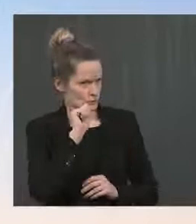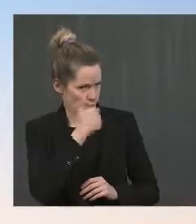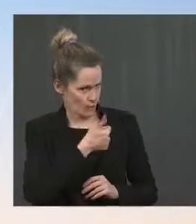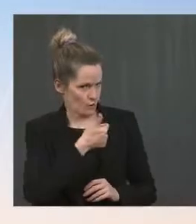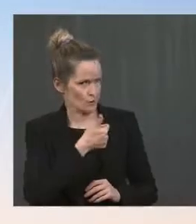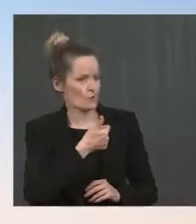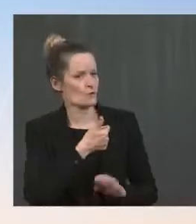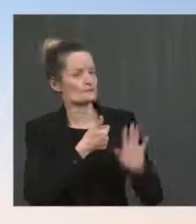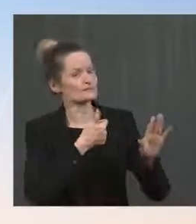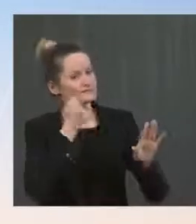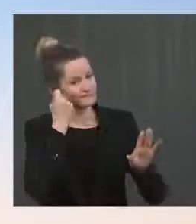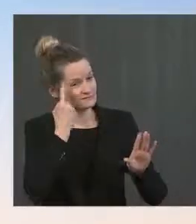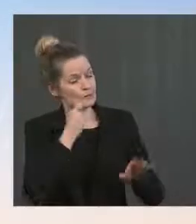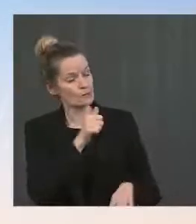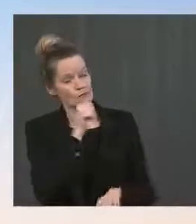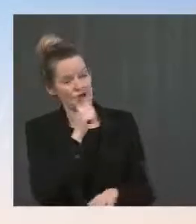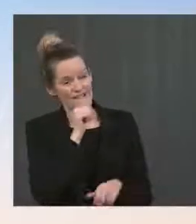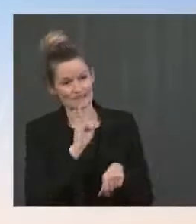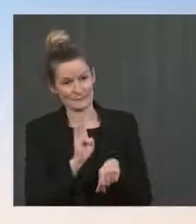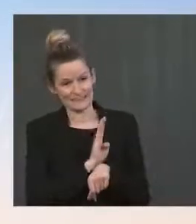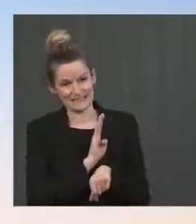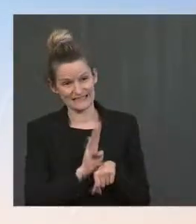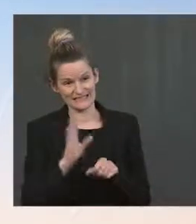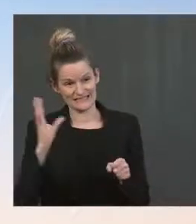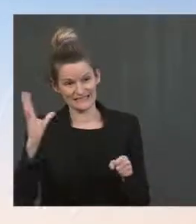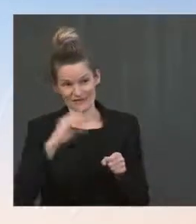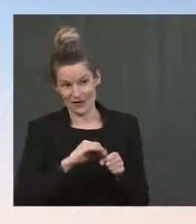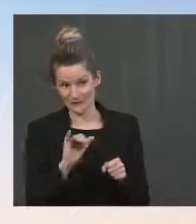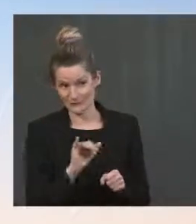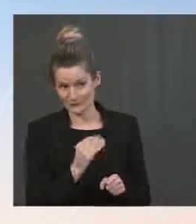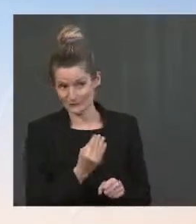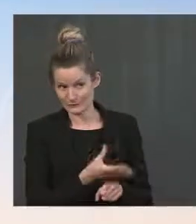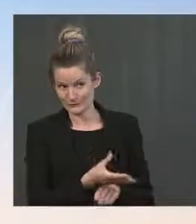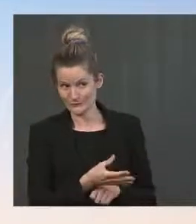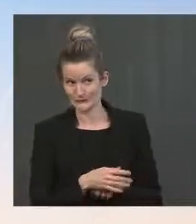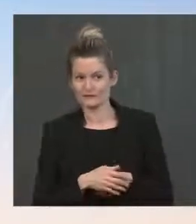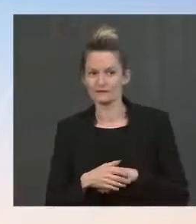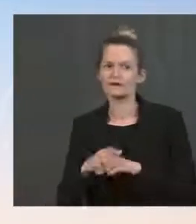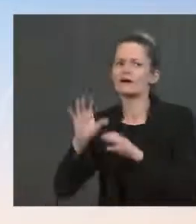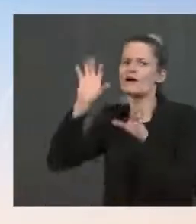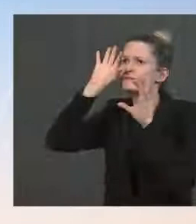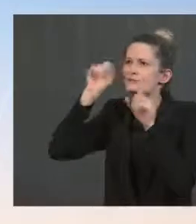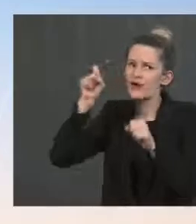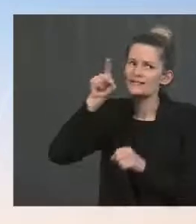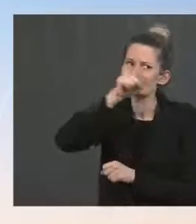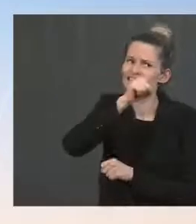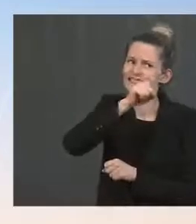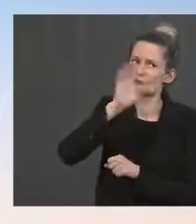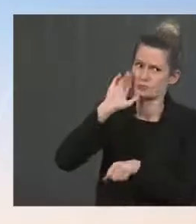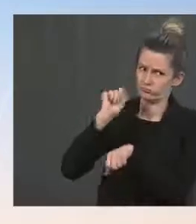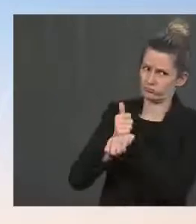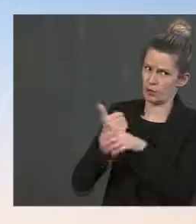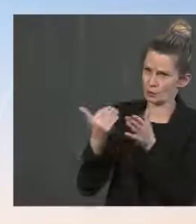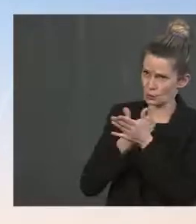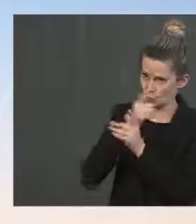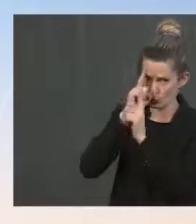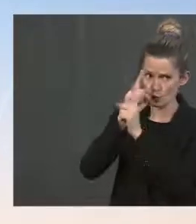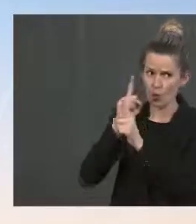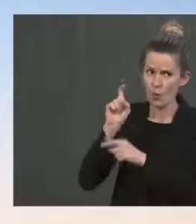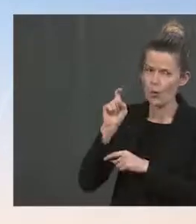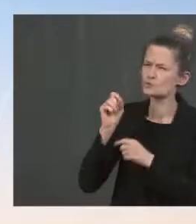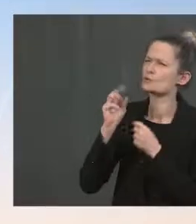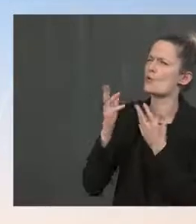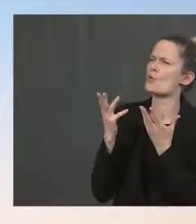hear more from the president on that as well. Will he set any new goals or benchmarks tomorrow, or is that not viewed as a very useful tool anymore,